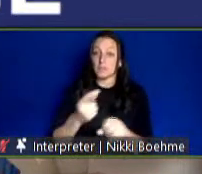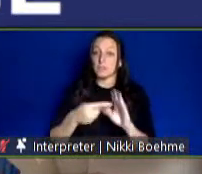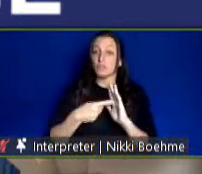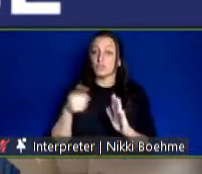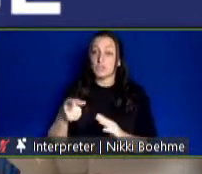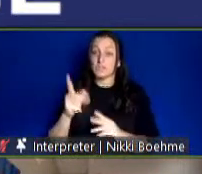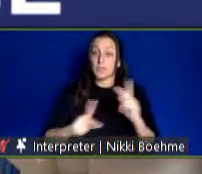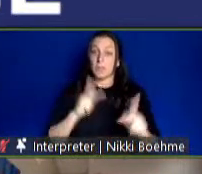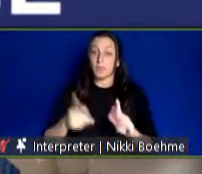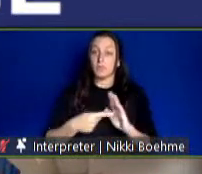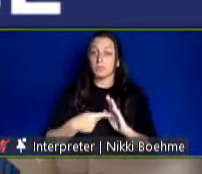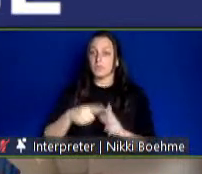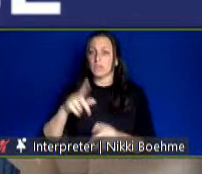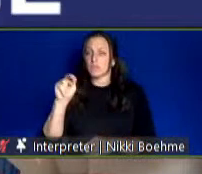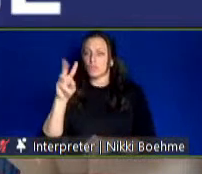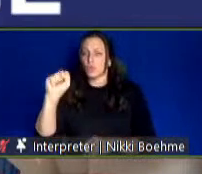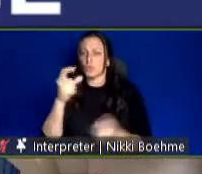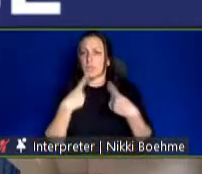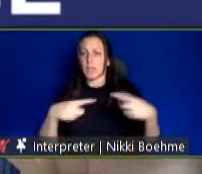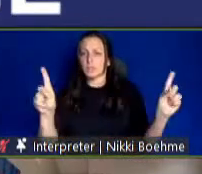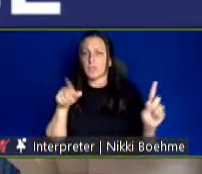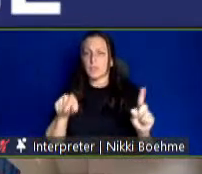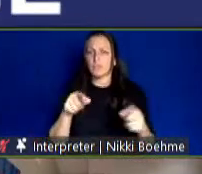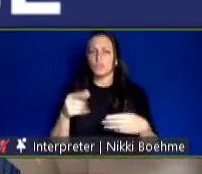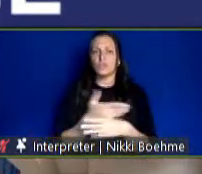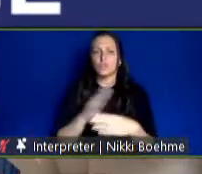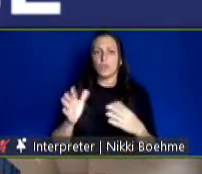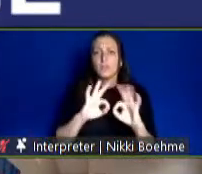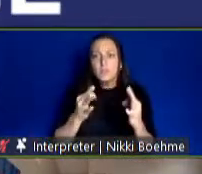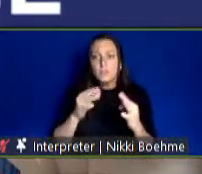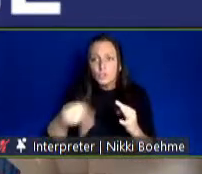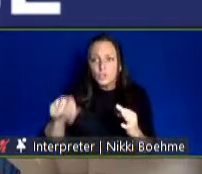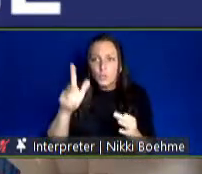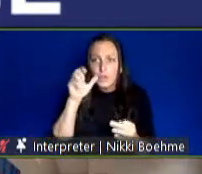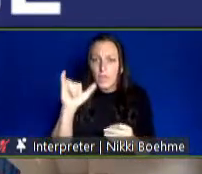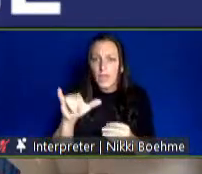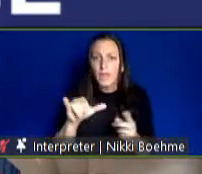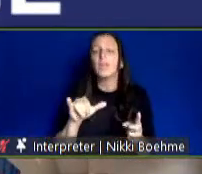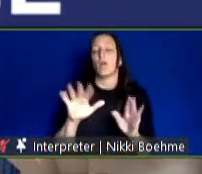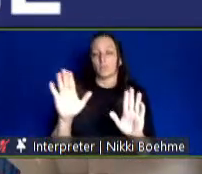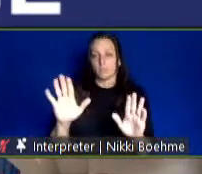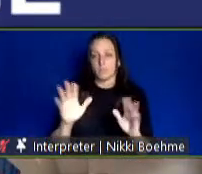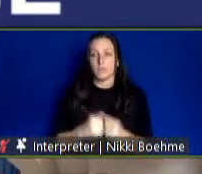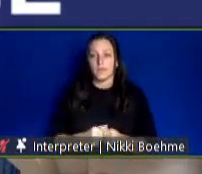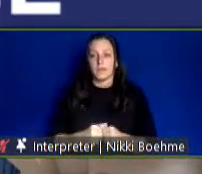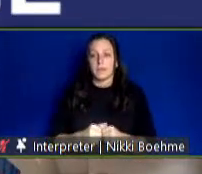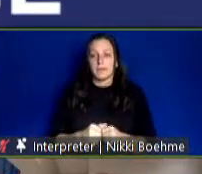to support the families of those. Are others hearing feedback? Okay. And that,